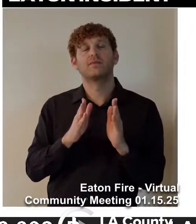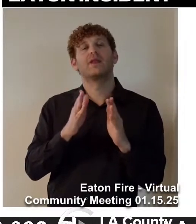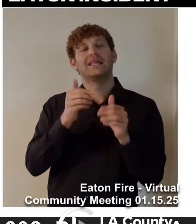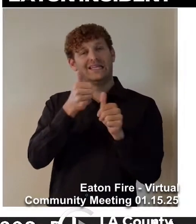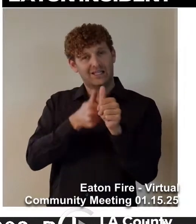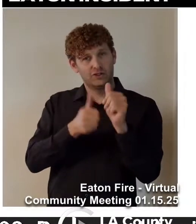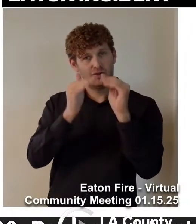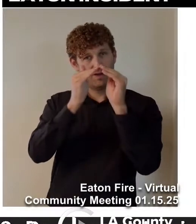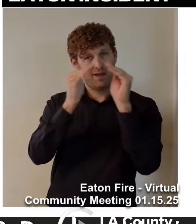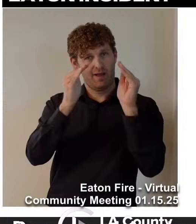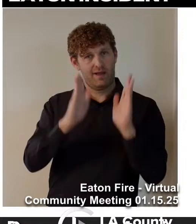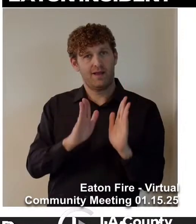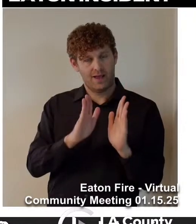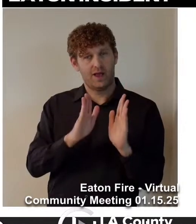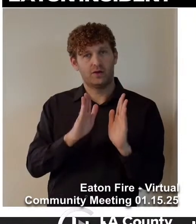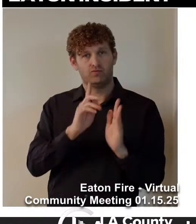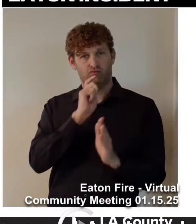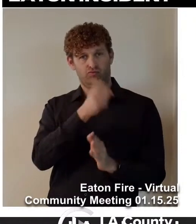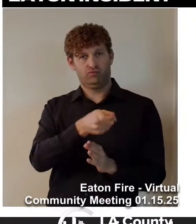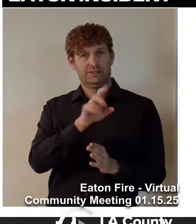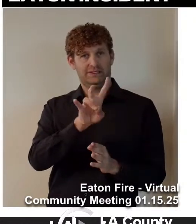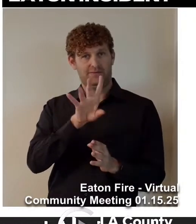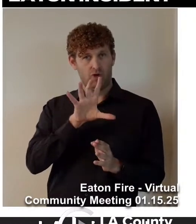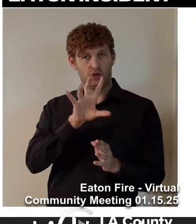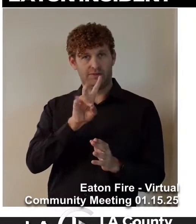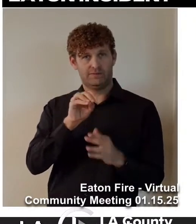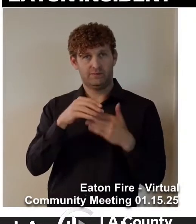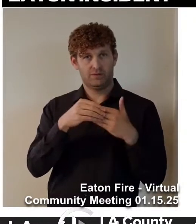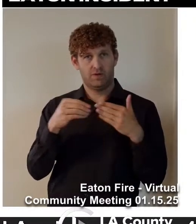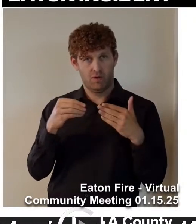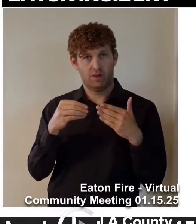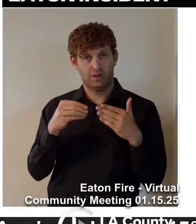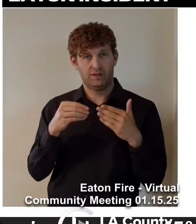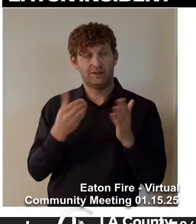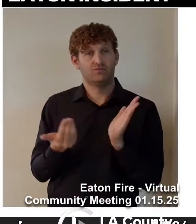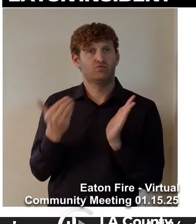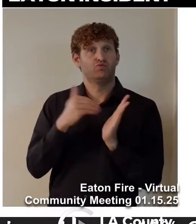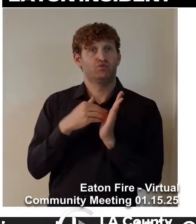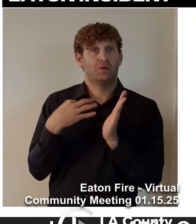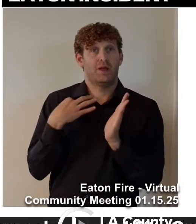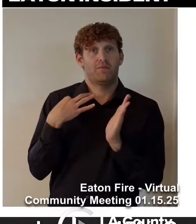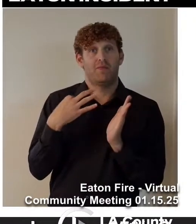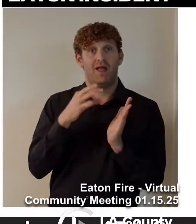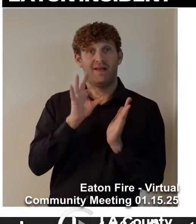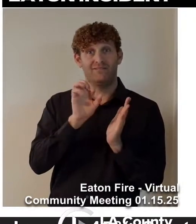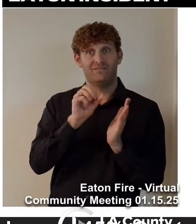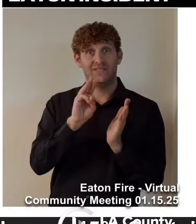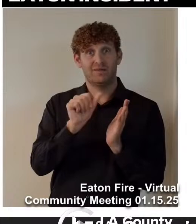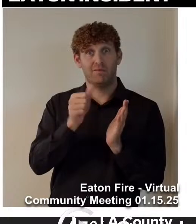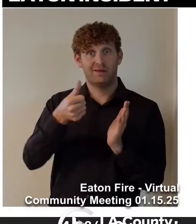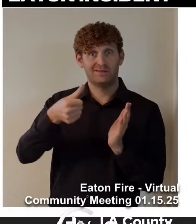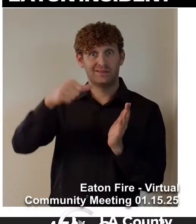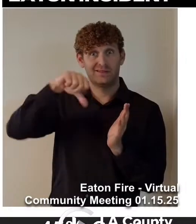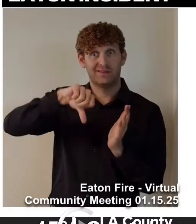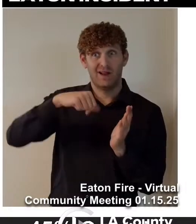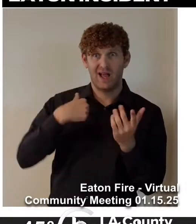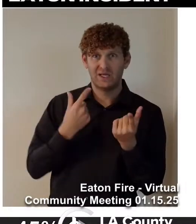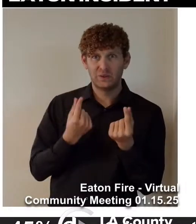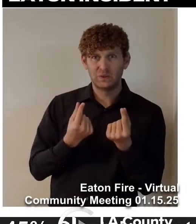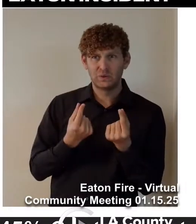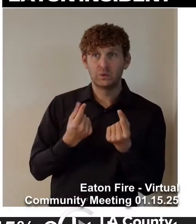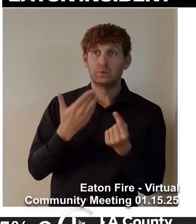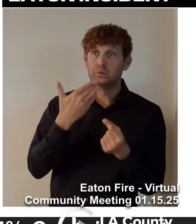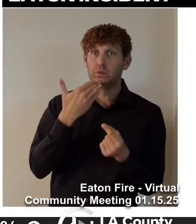Also, how do we reapply for assistance from FEMA if you were denied? That's a really good question and something